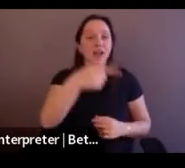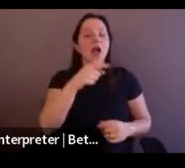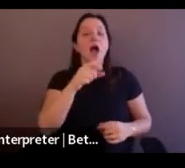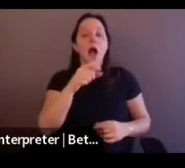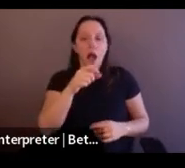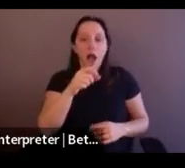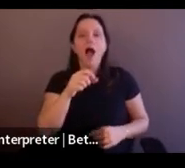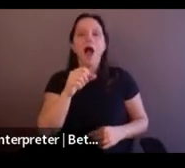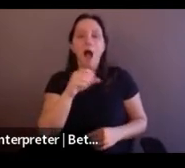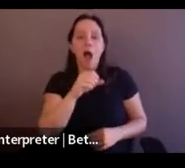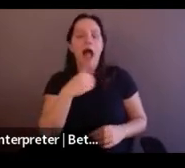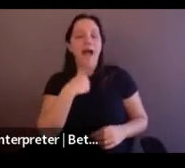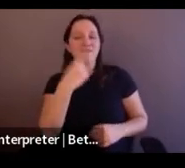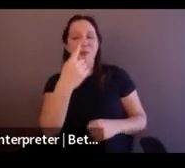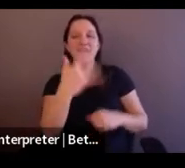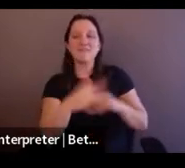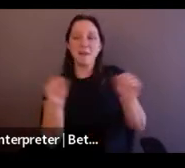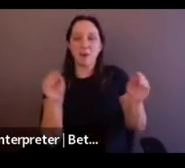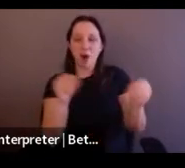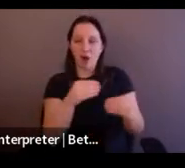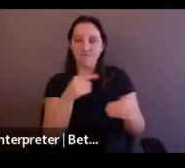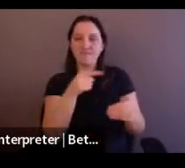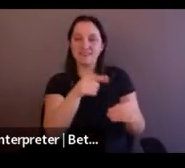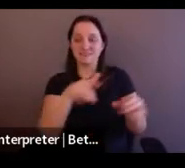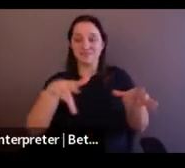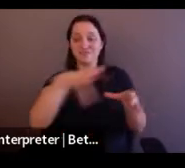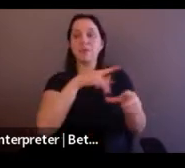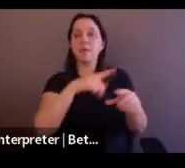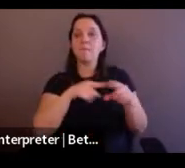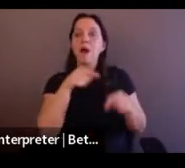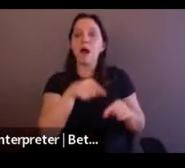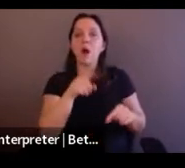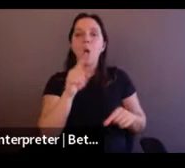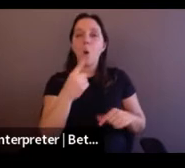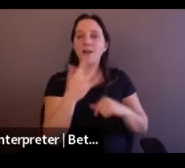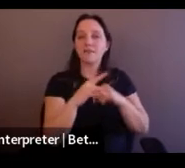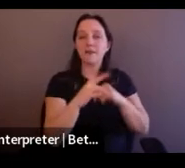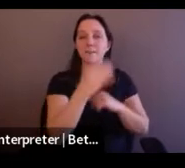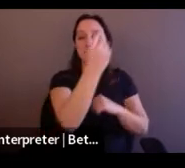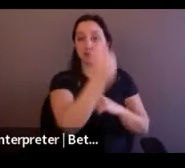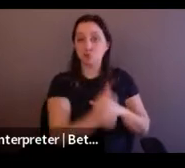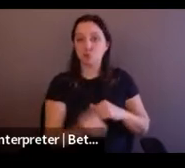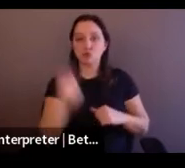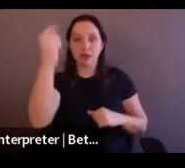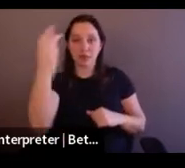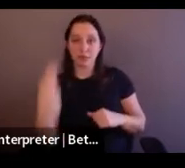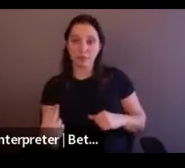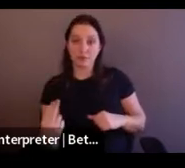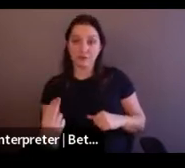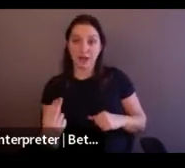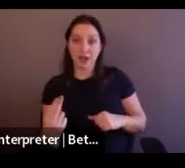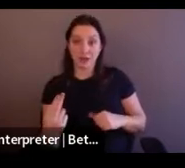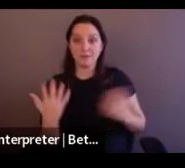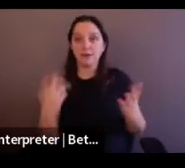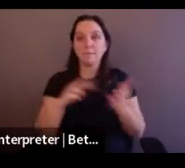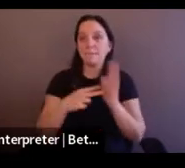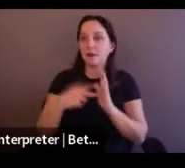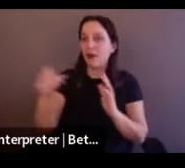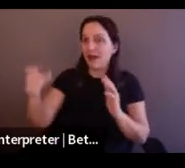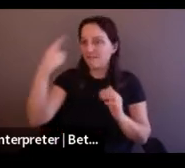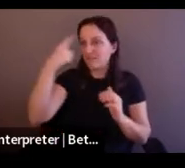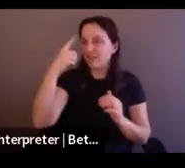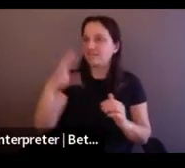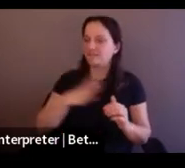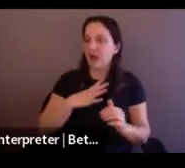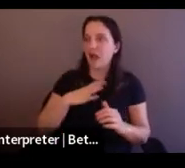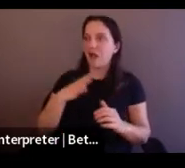comes in Monday, Wednesday, Friday. So that's something to keep in mind when you're creating a schedule. We only have a space for that person on Tuesdays and